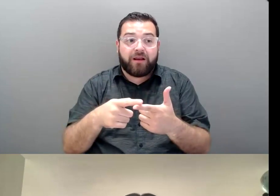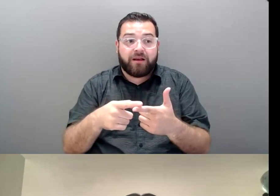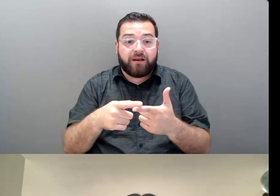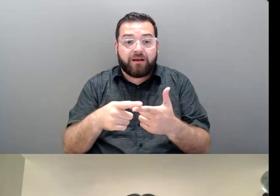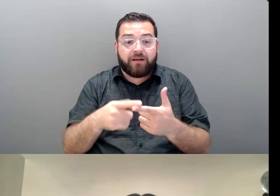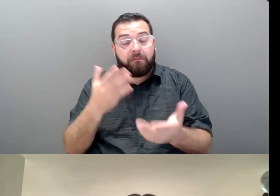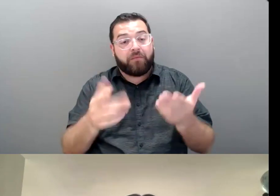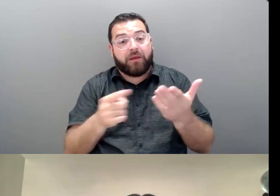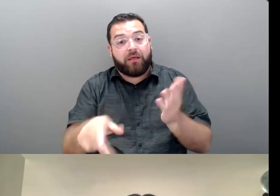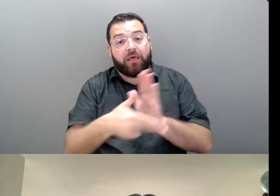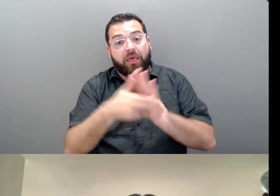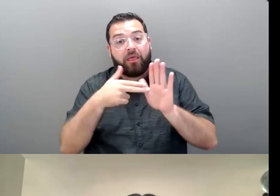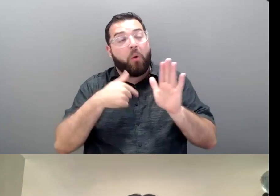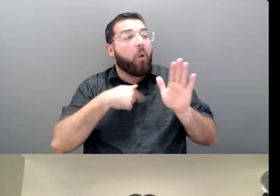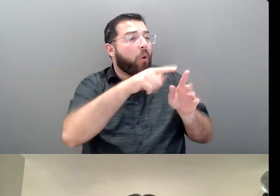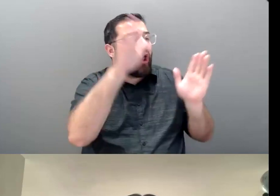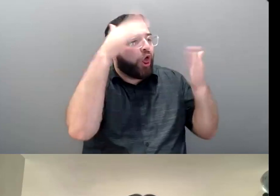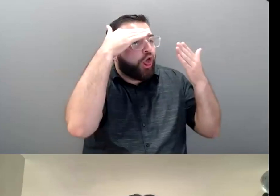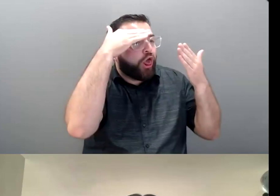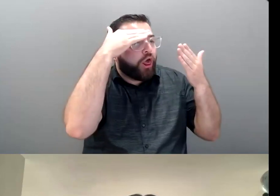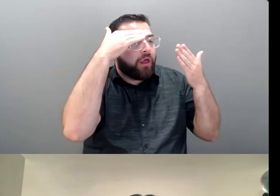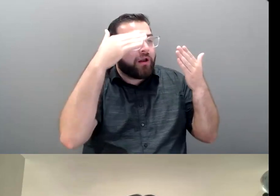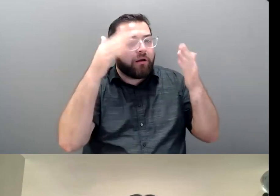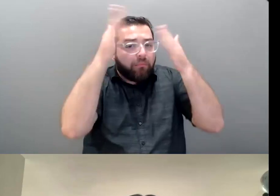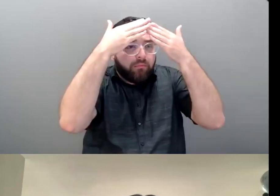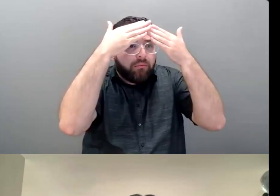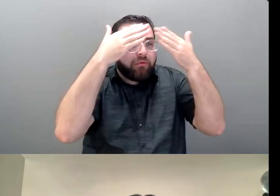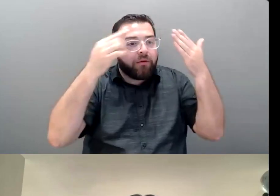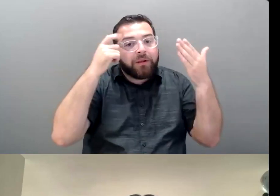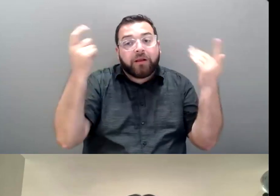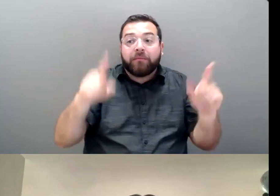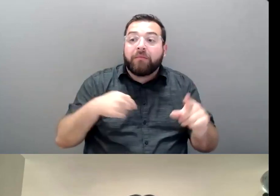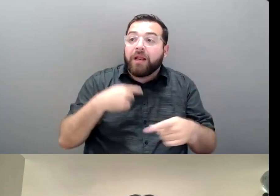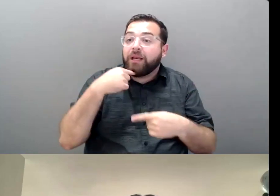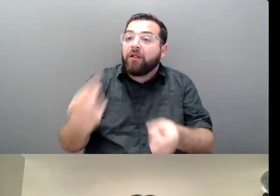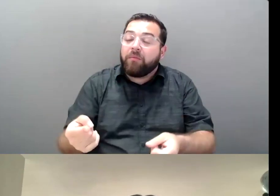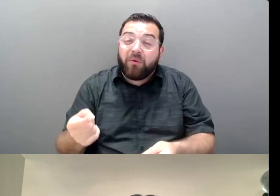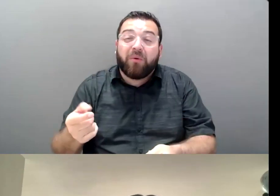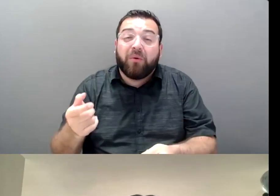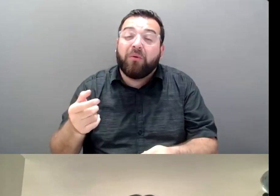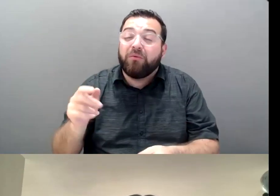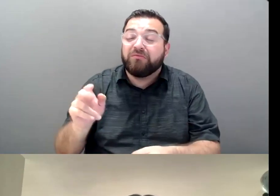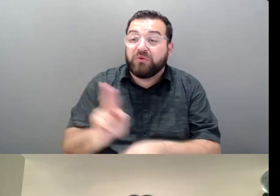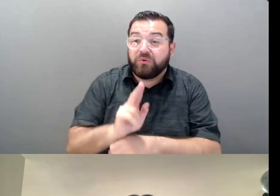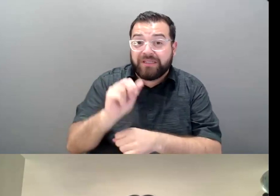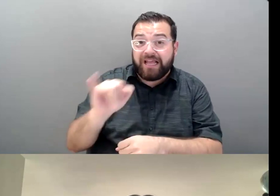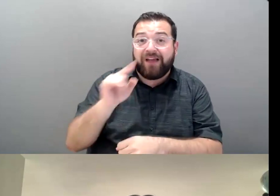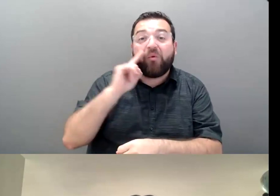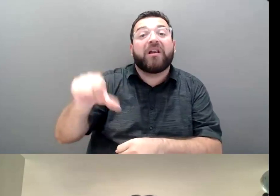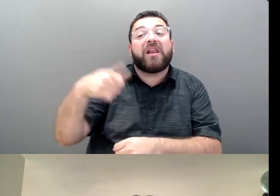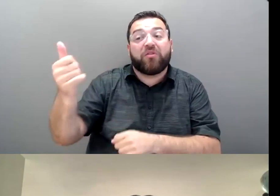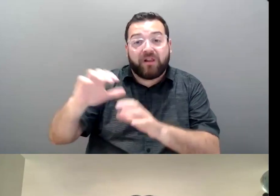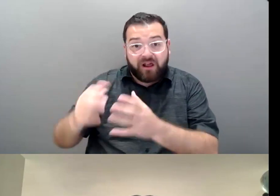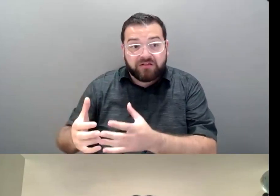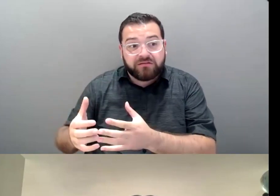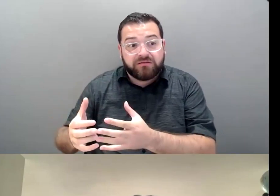be labeled as being closed-minded because I say to them, this might be a tool for another course. And like you just read,